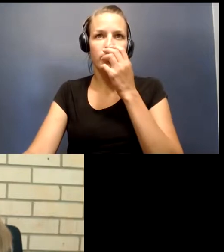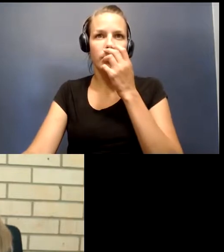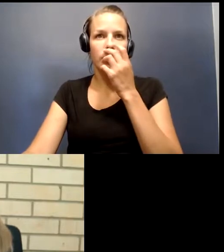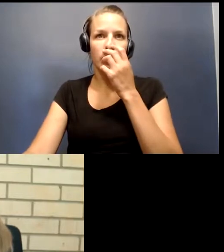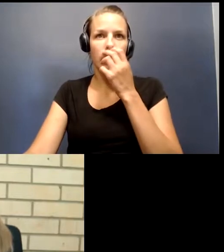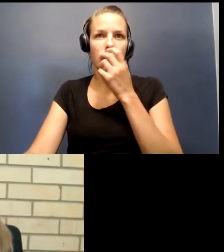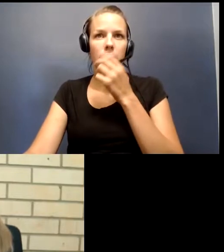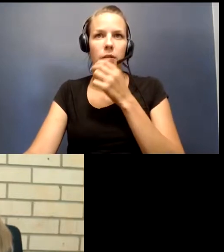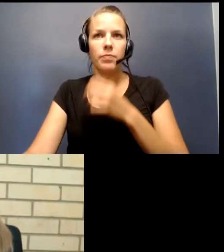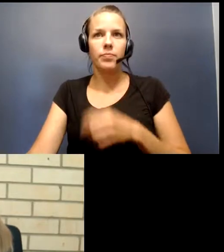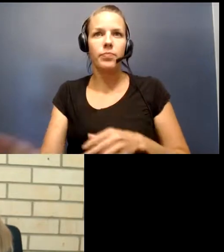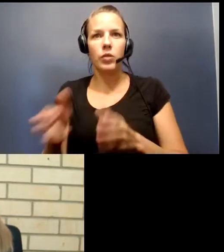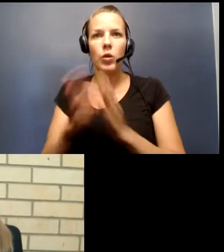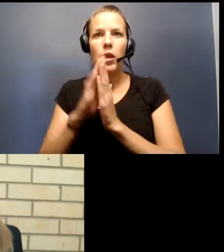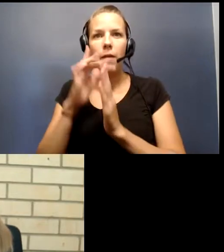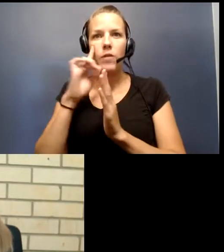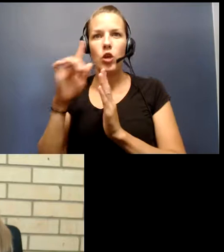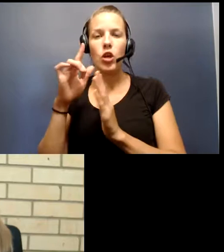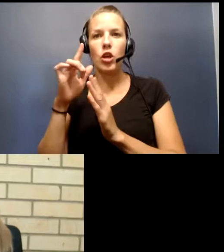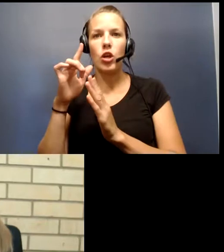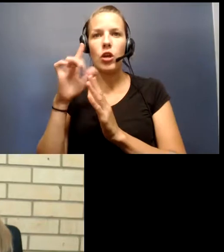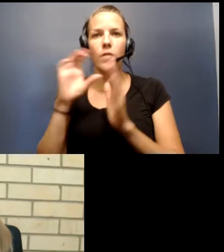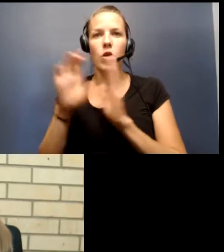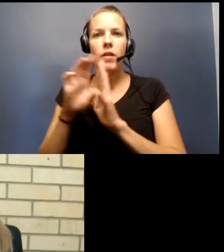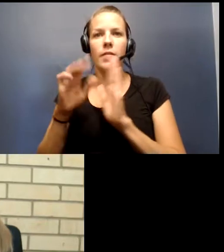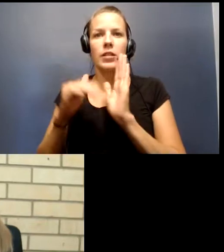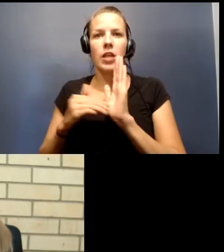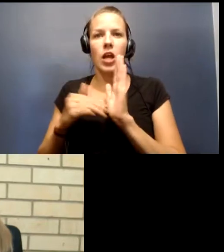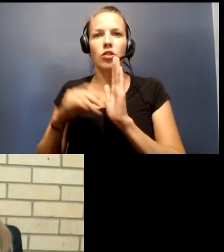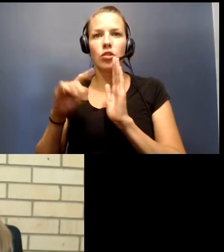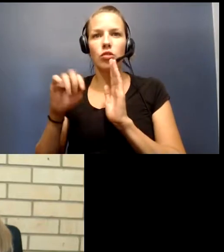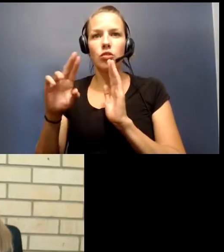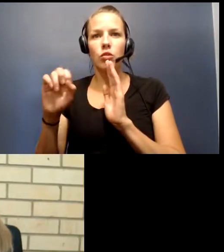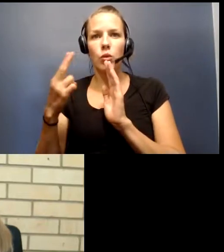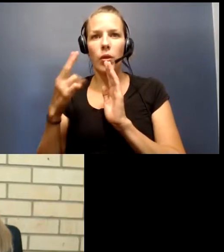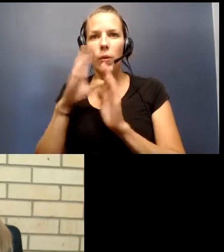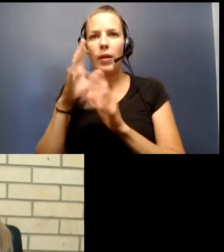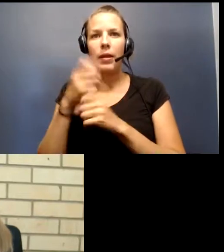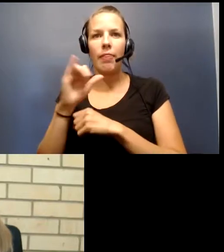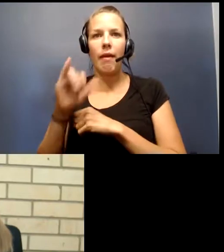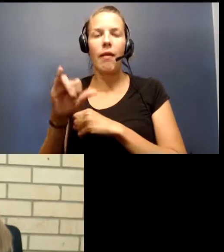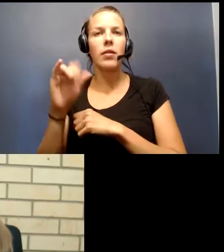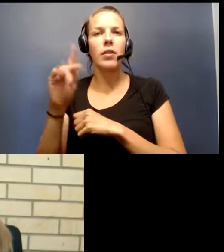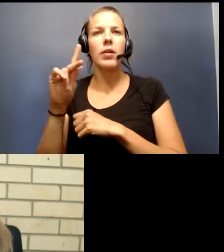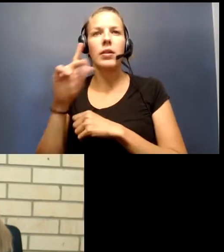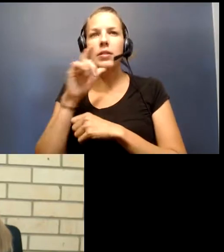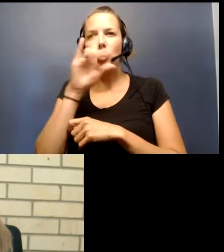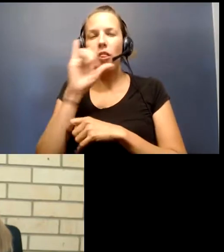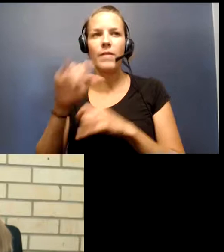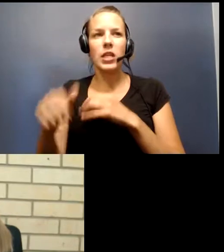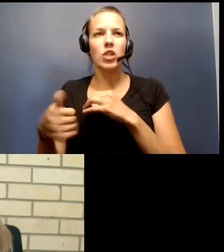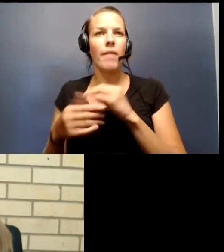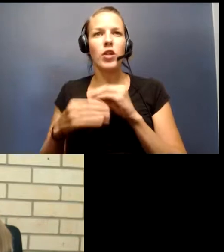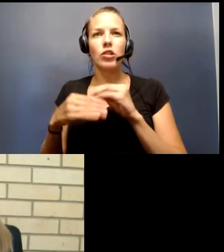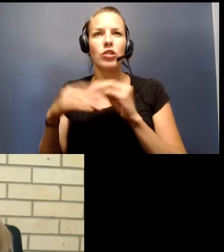Thank you. And we have a request for a photo of Dr. True. We will work on getting that to you, WVIK. And it doesn't look like we have additional